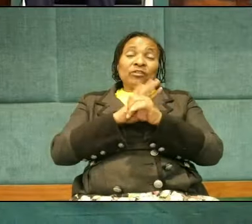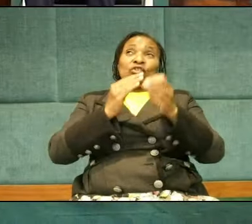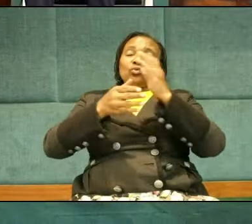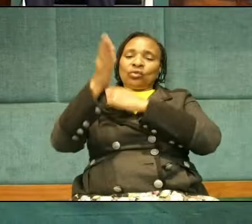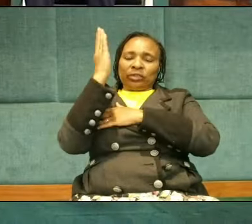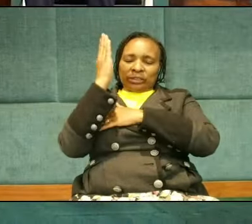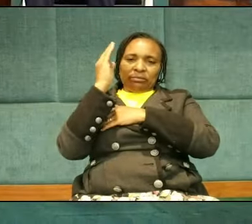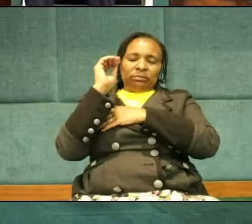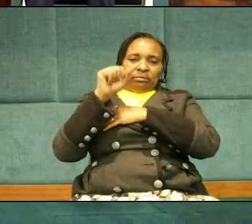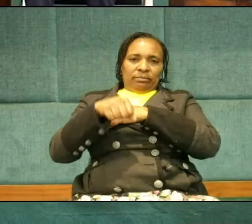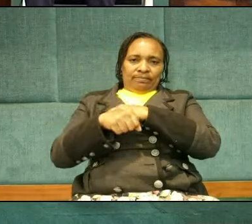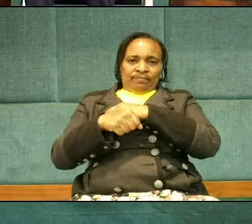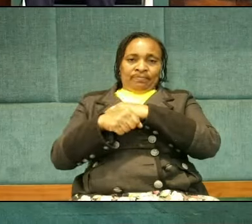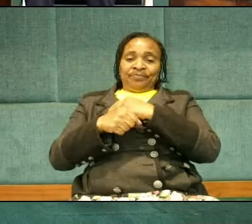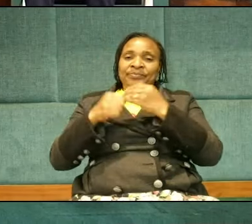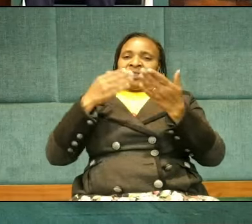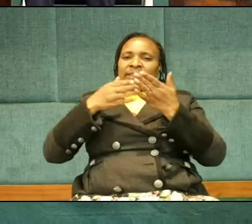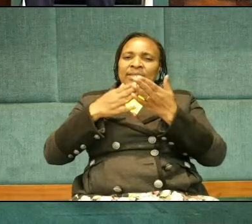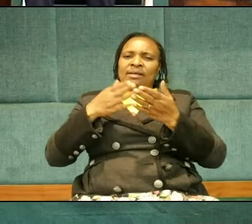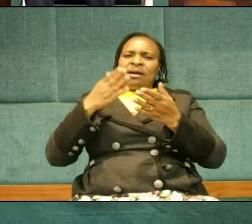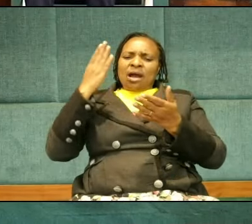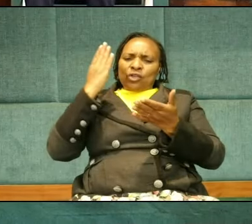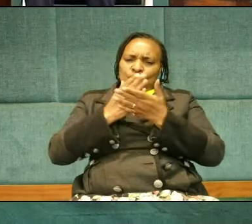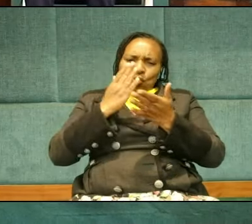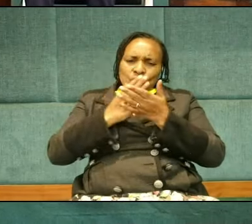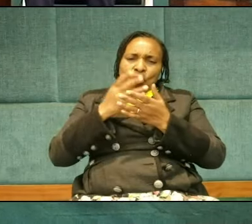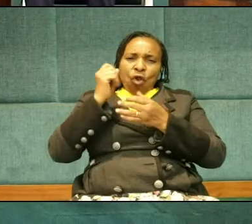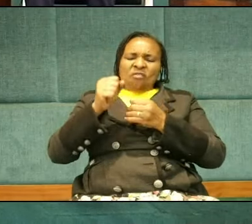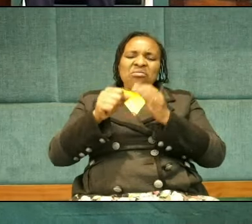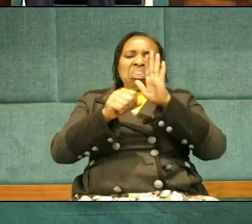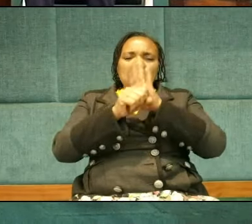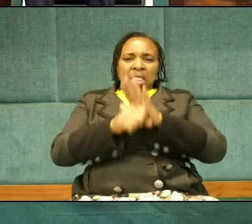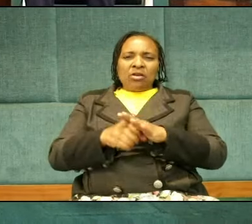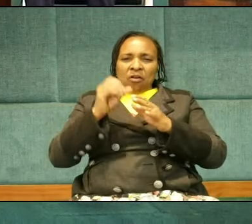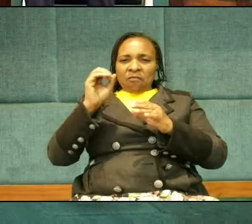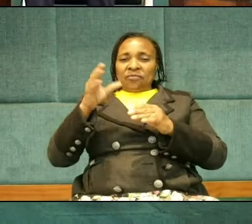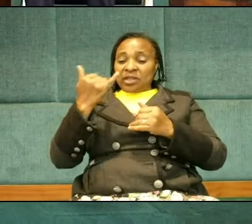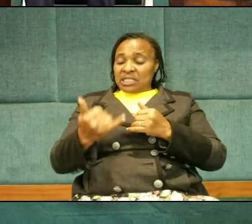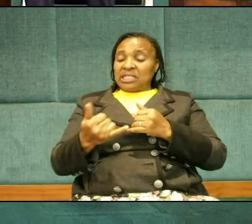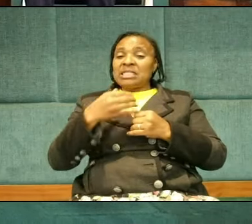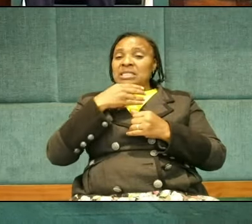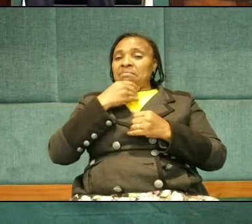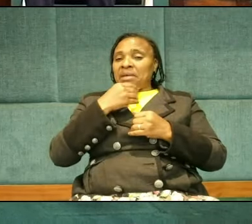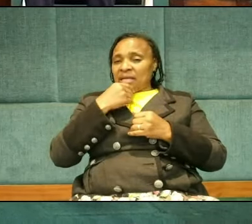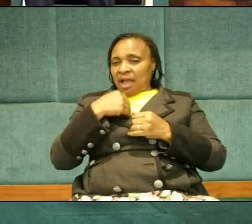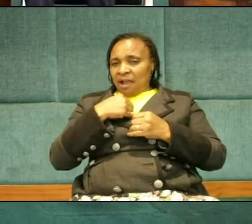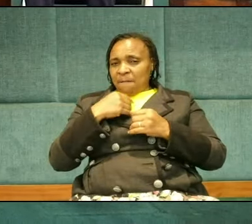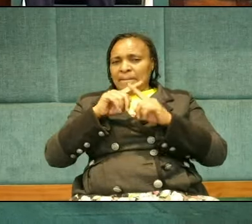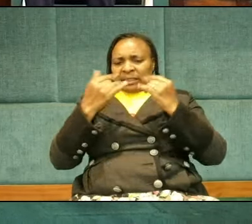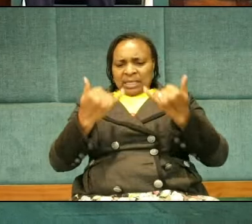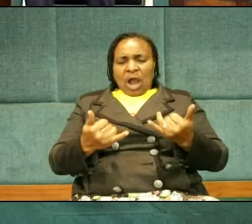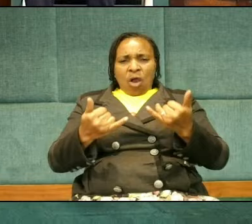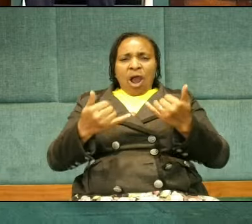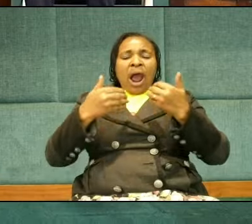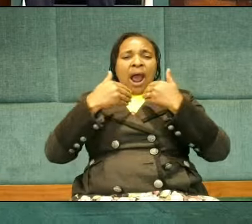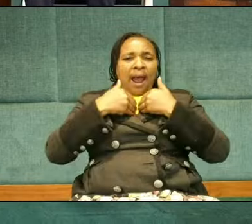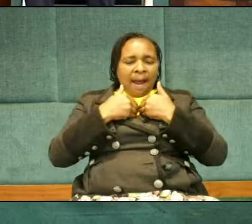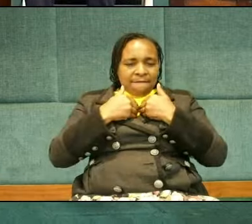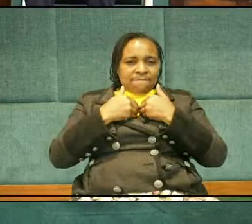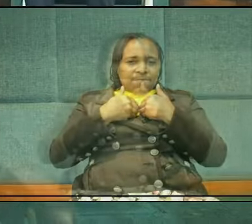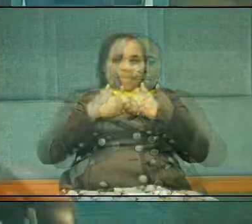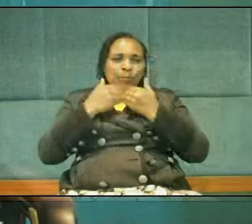Yes, there is a rarity of defiance that these young men have that we should adopt today as well. And you've